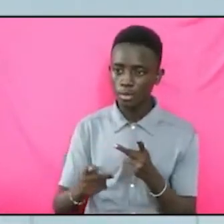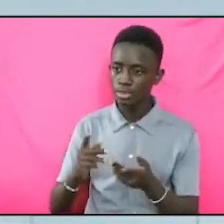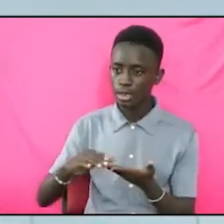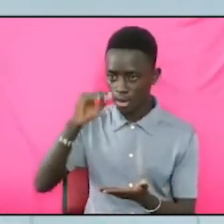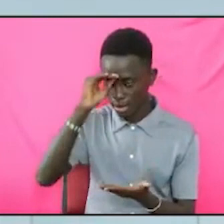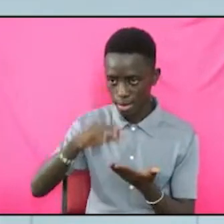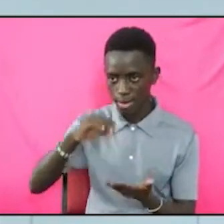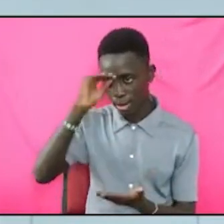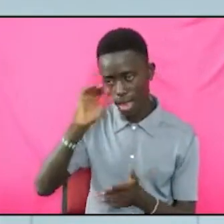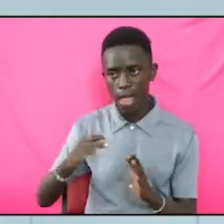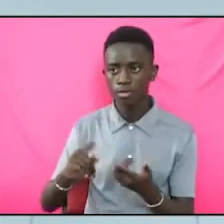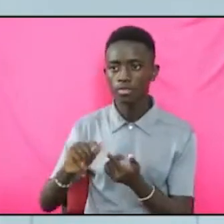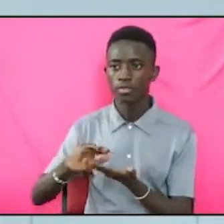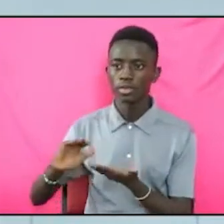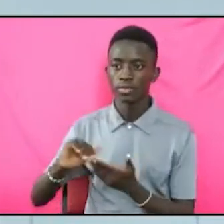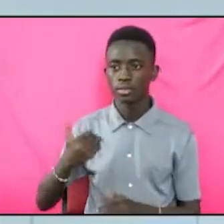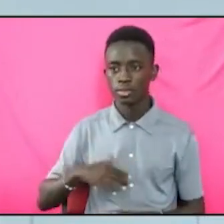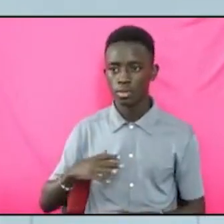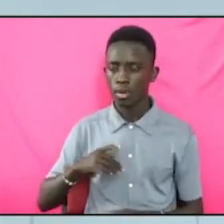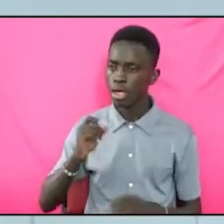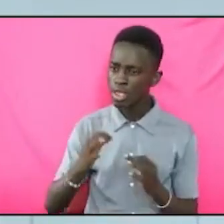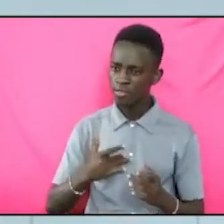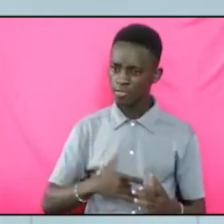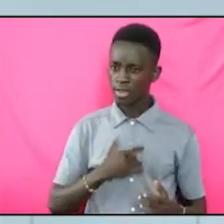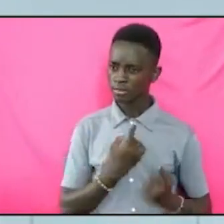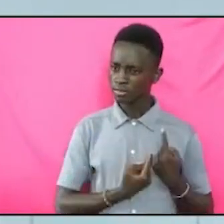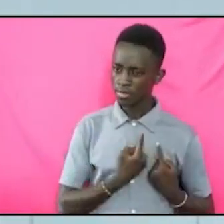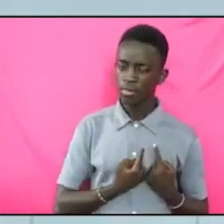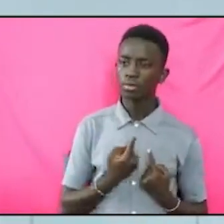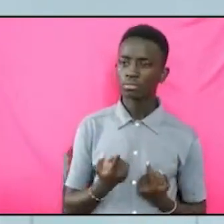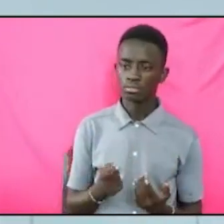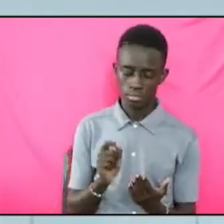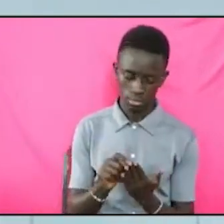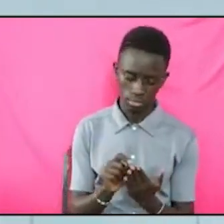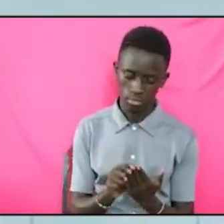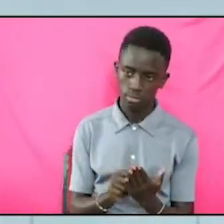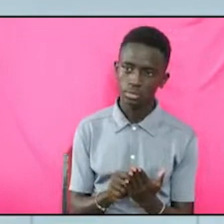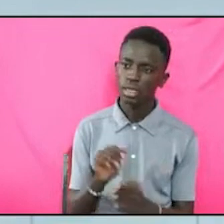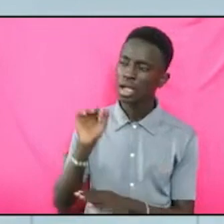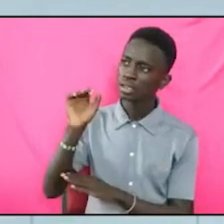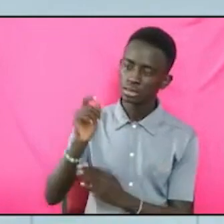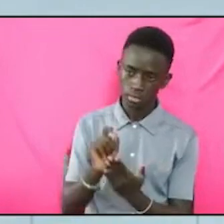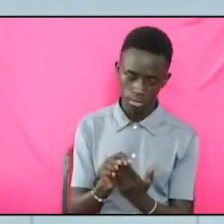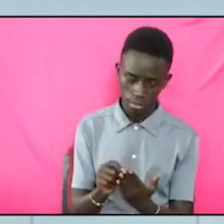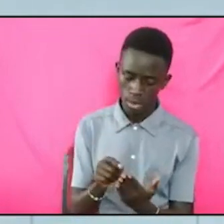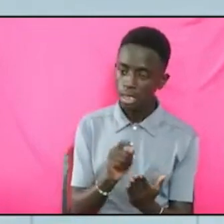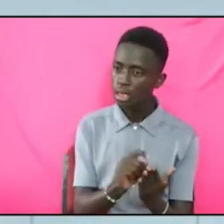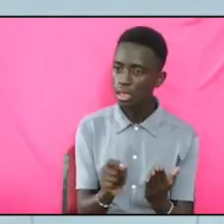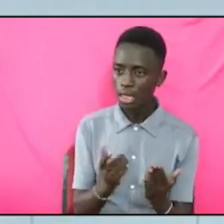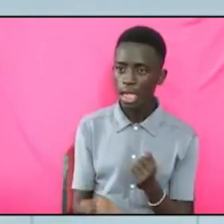go. Write it down and say, God, I pray that you give me the grace to forgive this one who has caused me so much